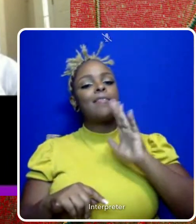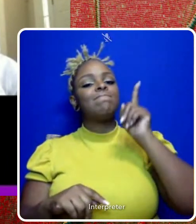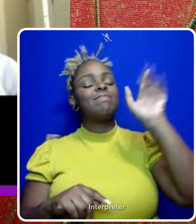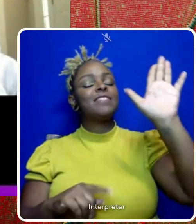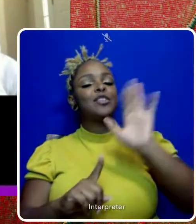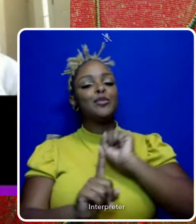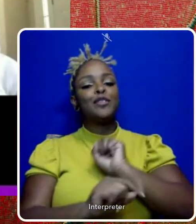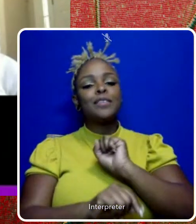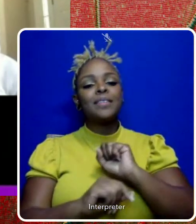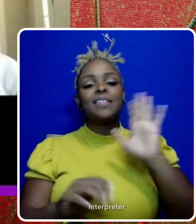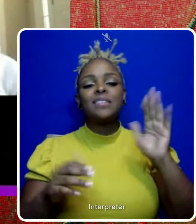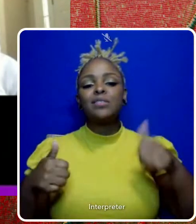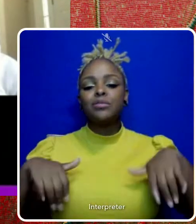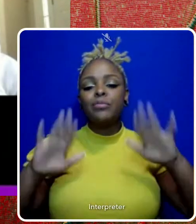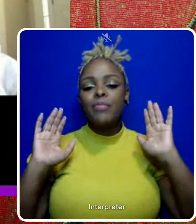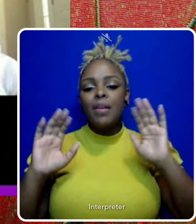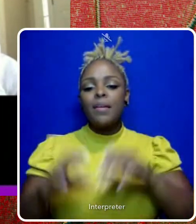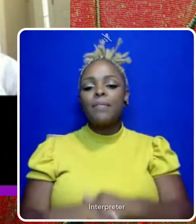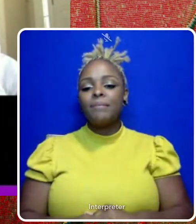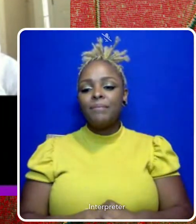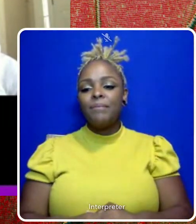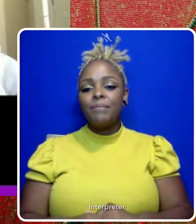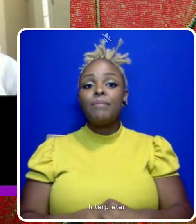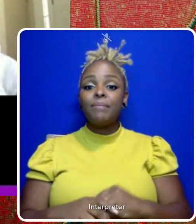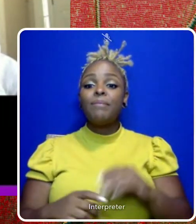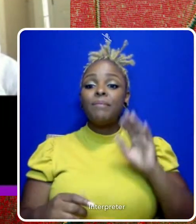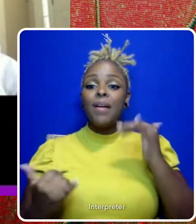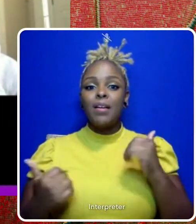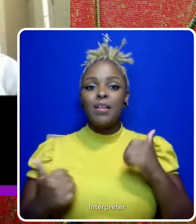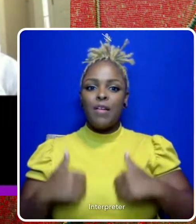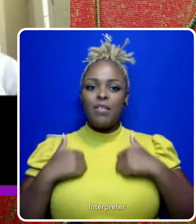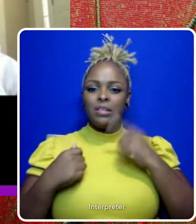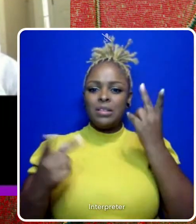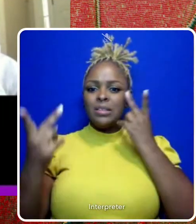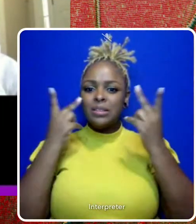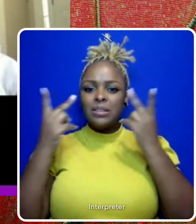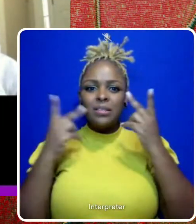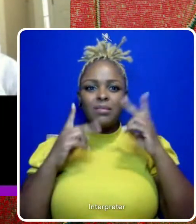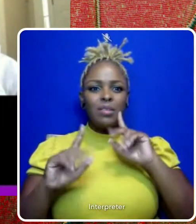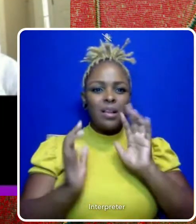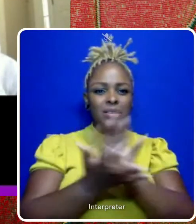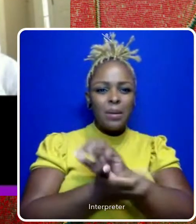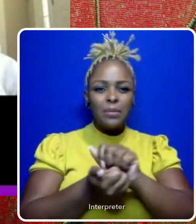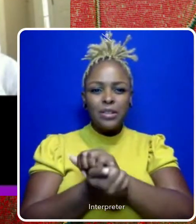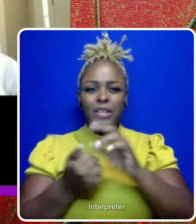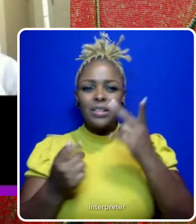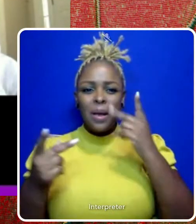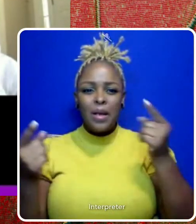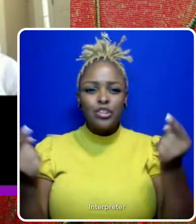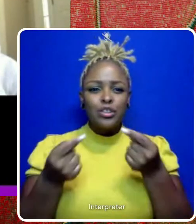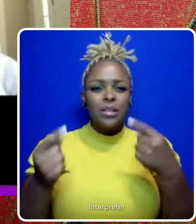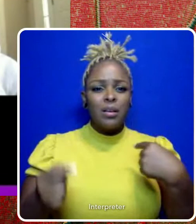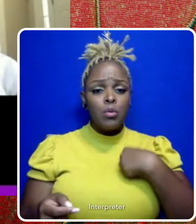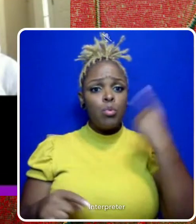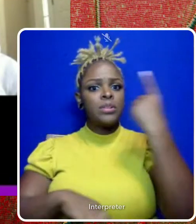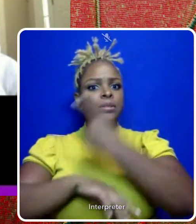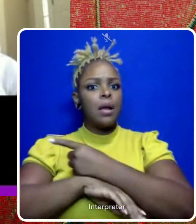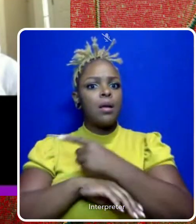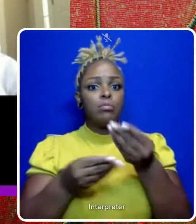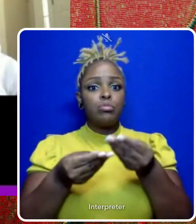reckoning. When the bulls leave into a field, I can take you there and we can talk about our dead friends. When we can be